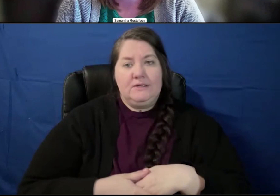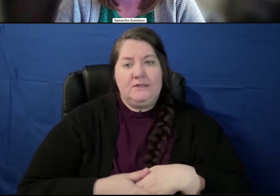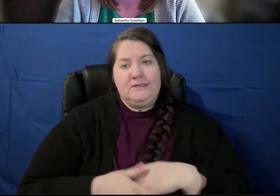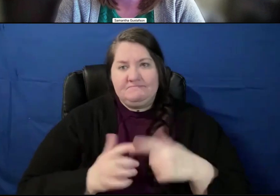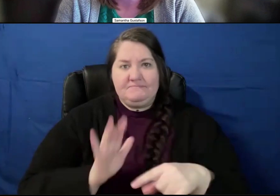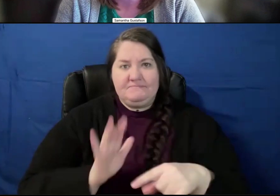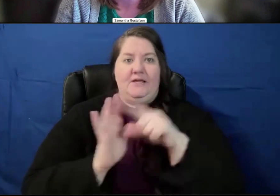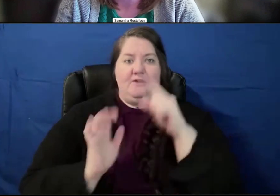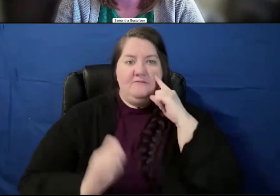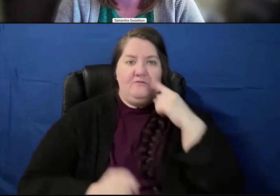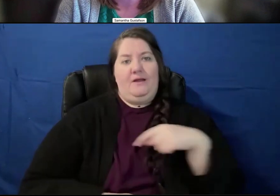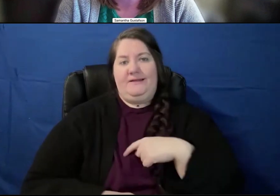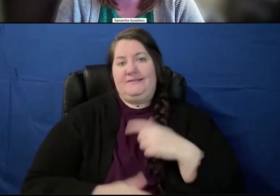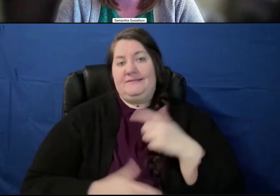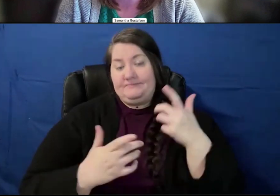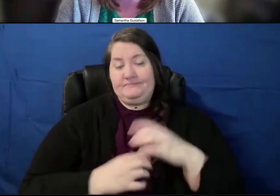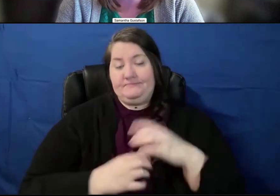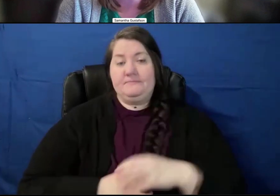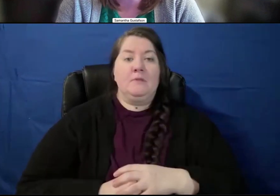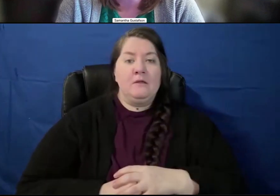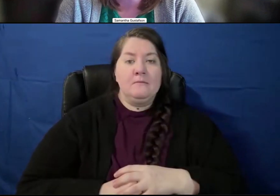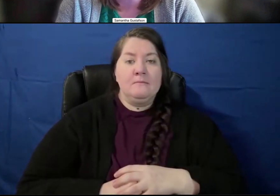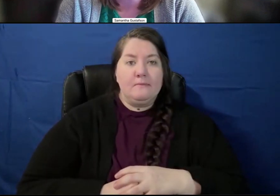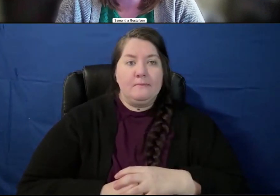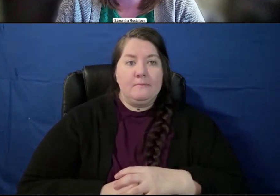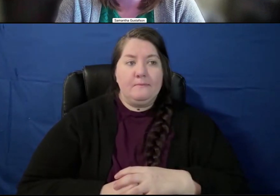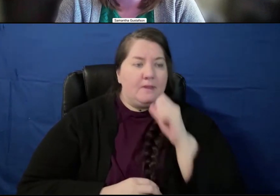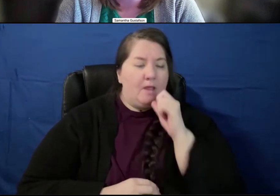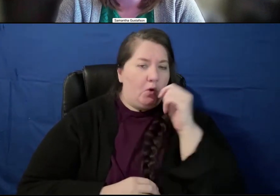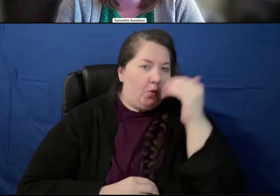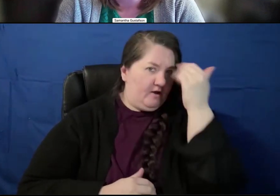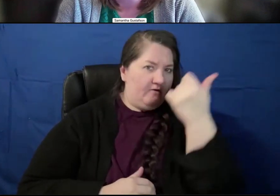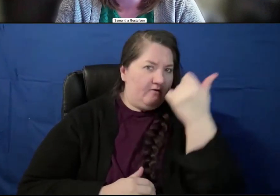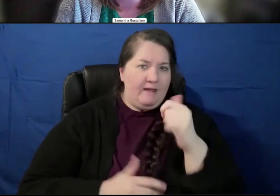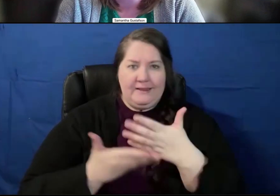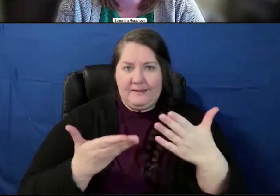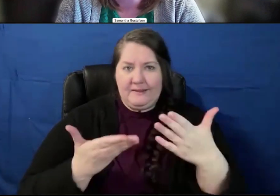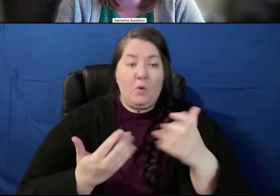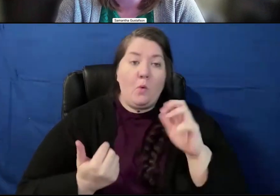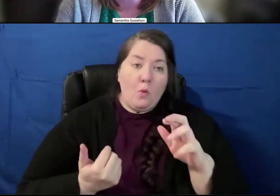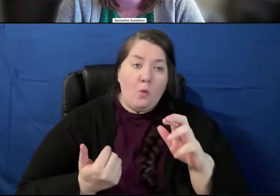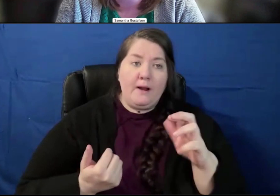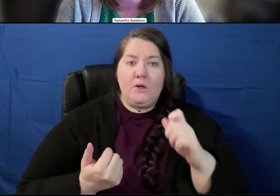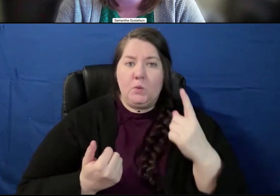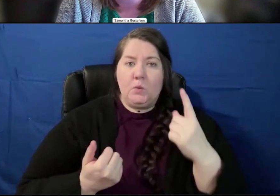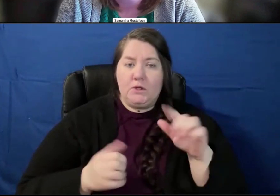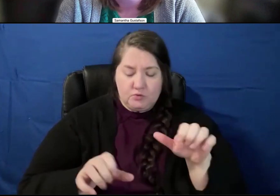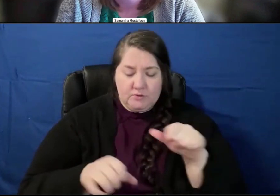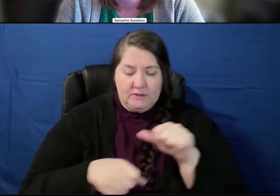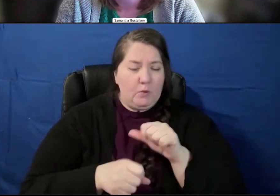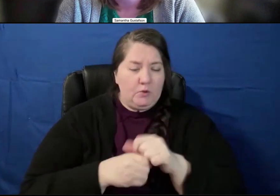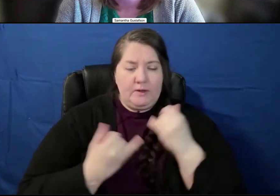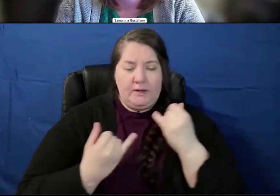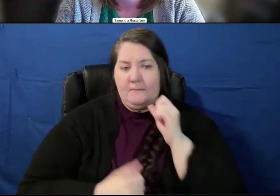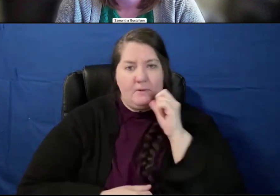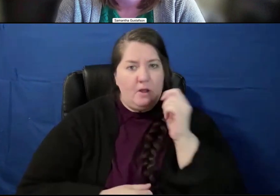us. And so I'm not aware of anything. I'm also not aware of anybody doing that work right now.